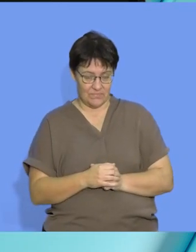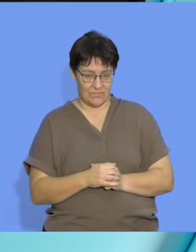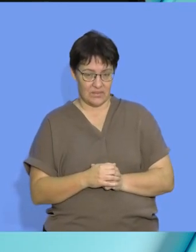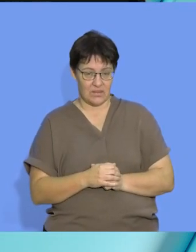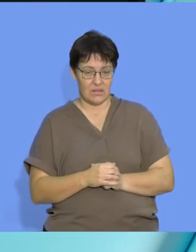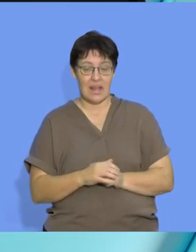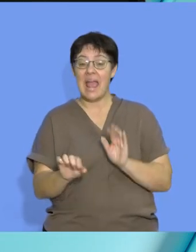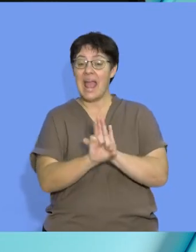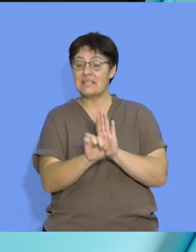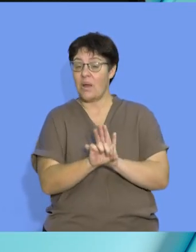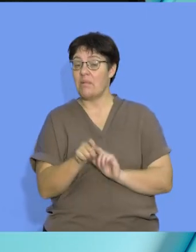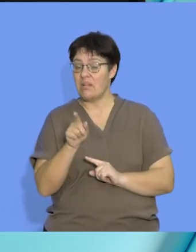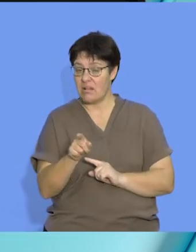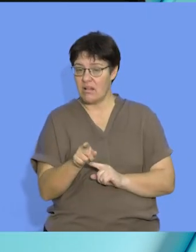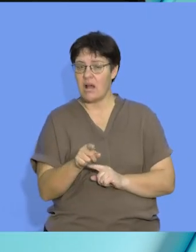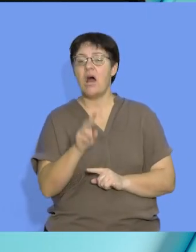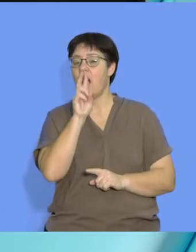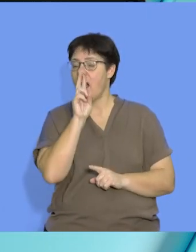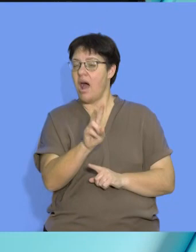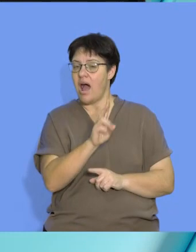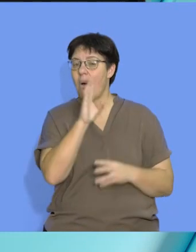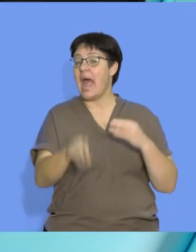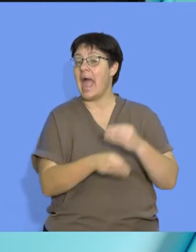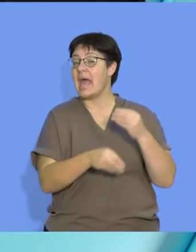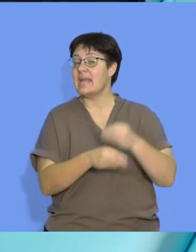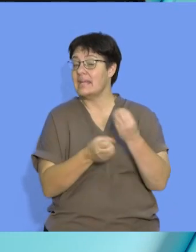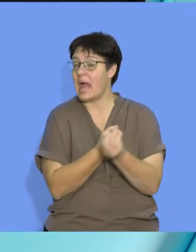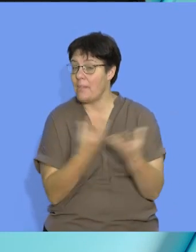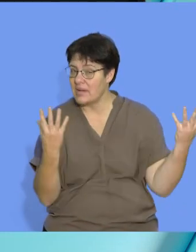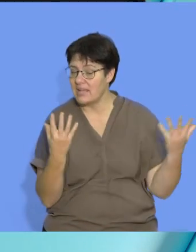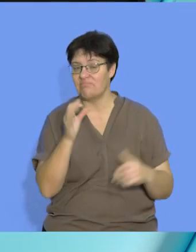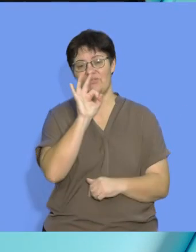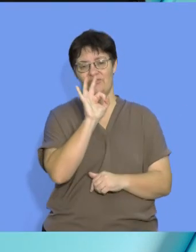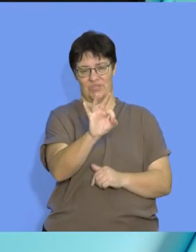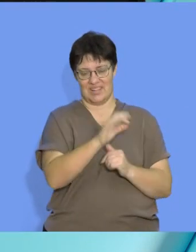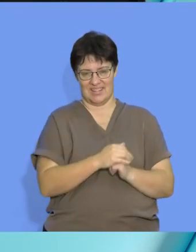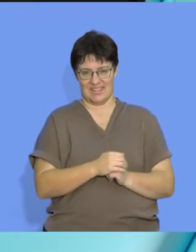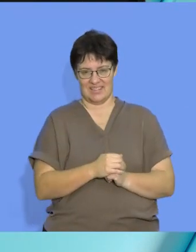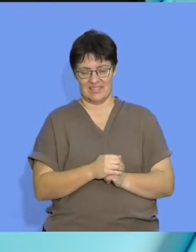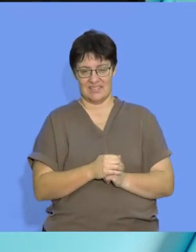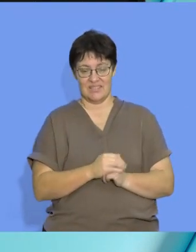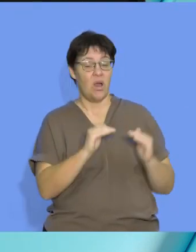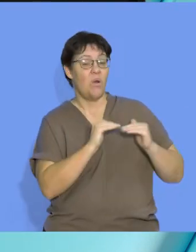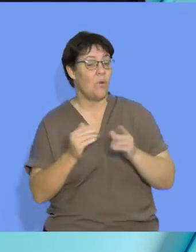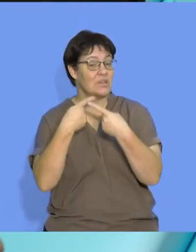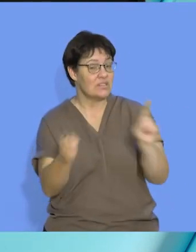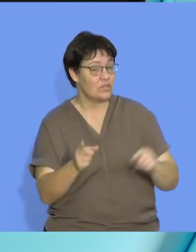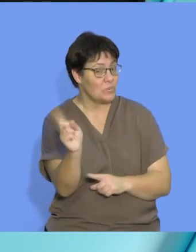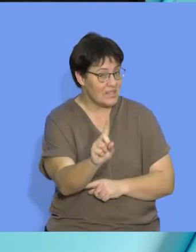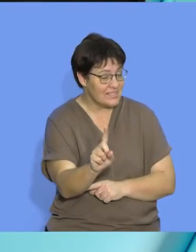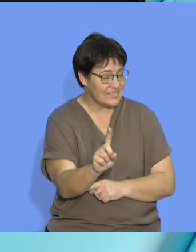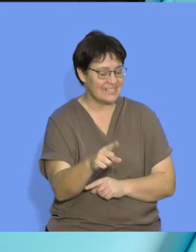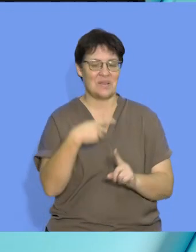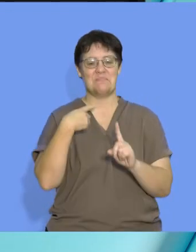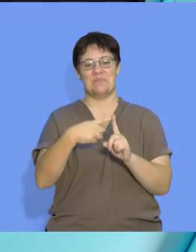me, you can see that we continuously added 3. So, what is my common difference?